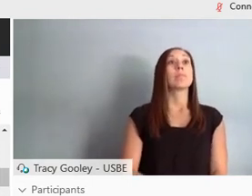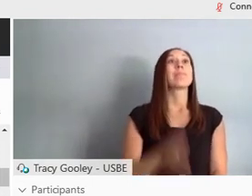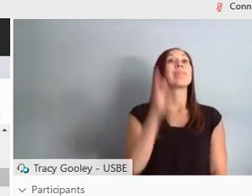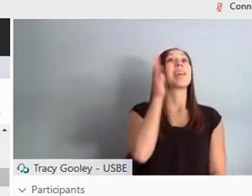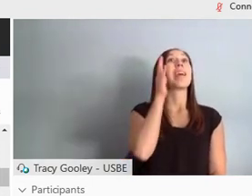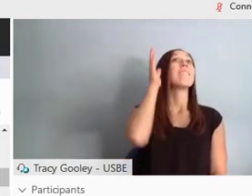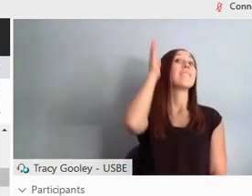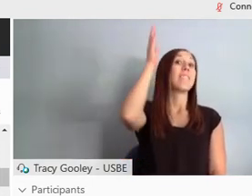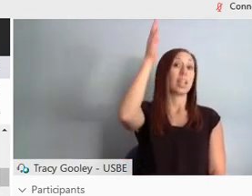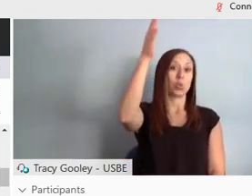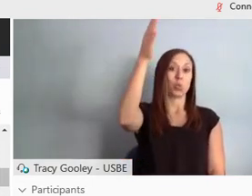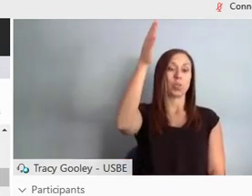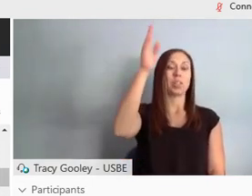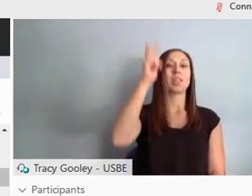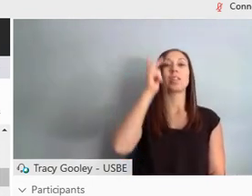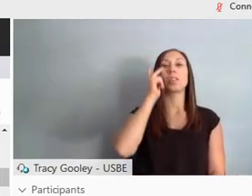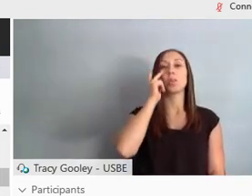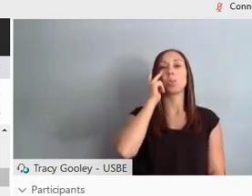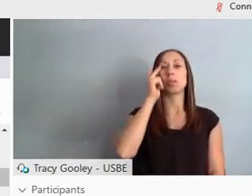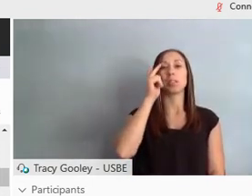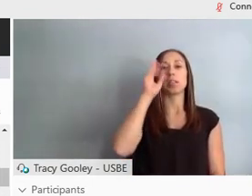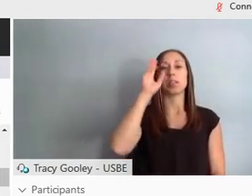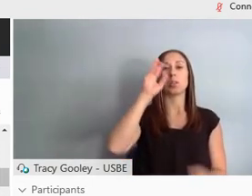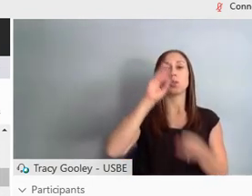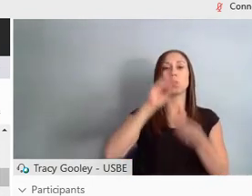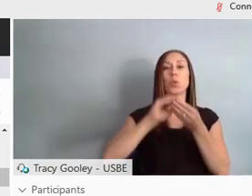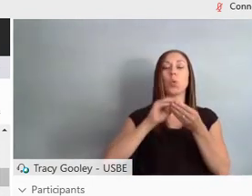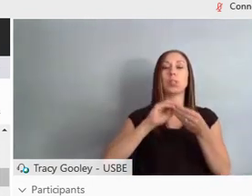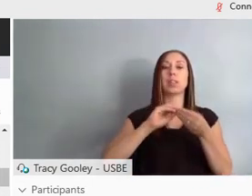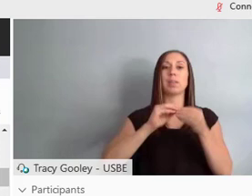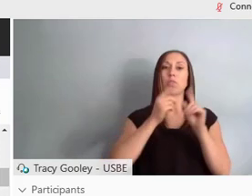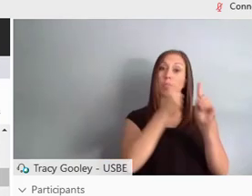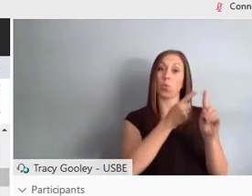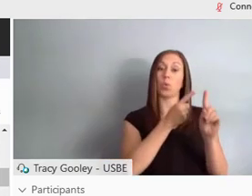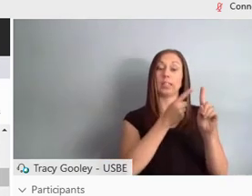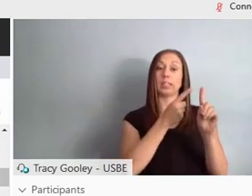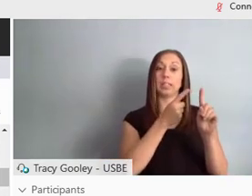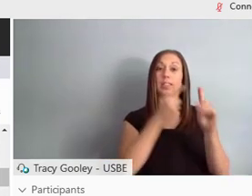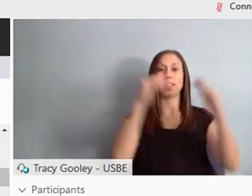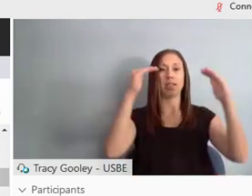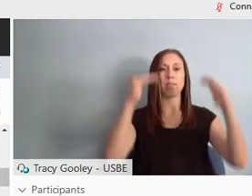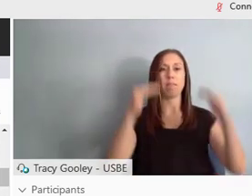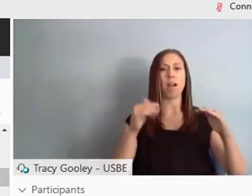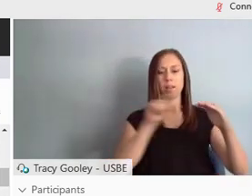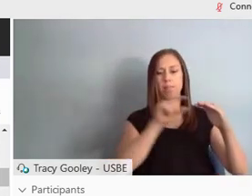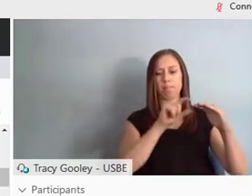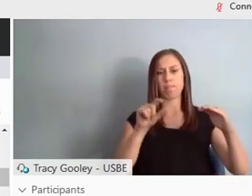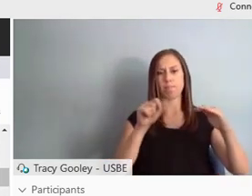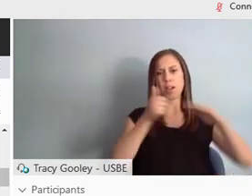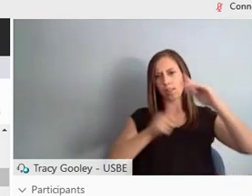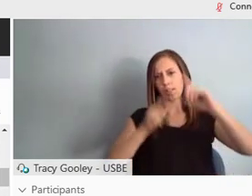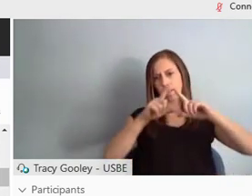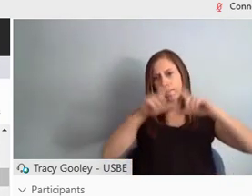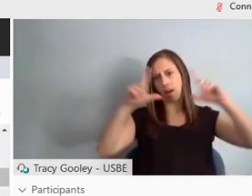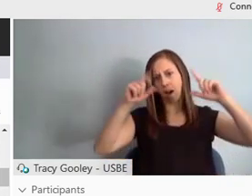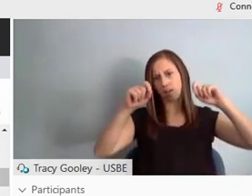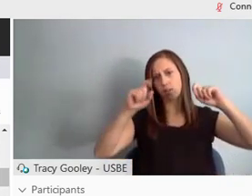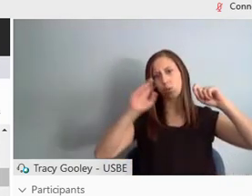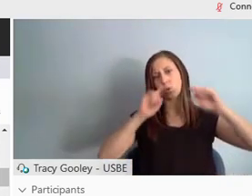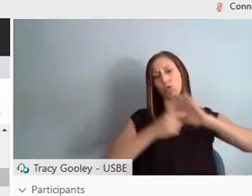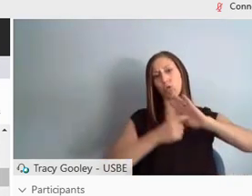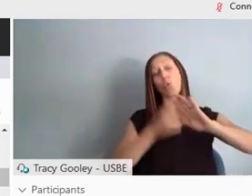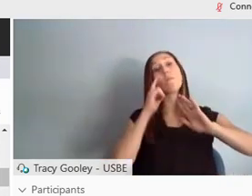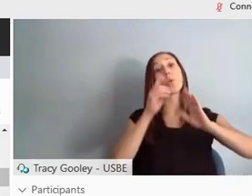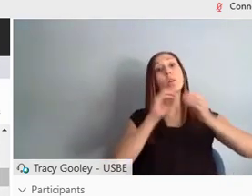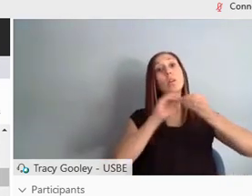on the production website, you'll see a total number of points down here under the box that will show you